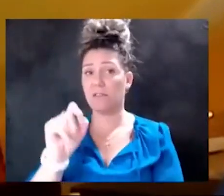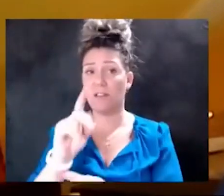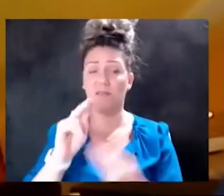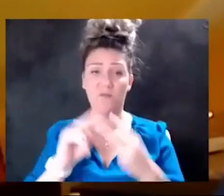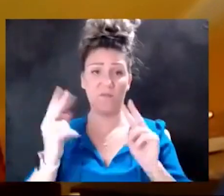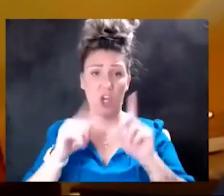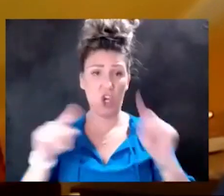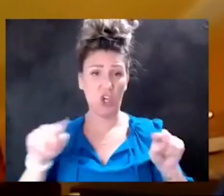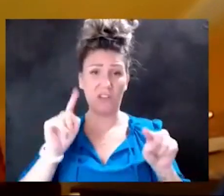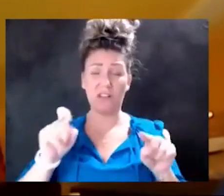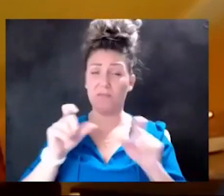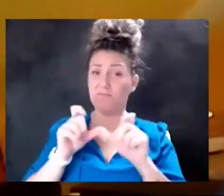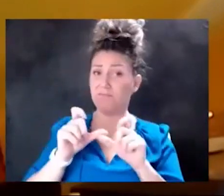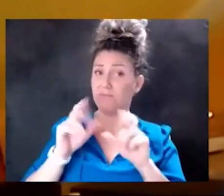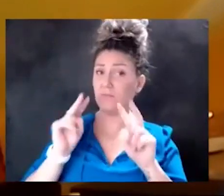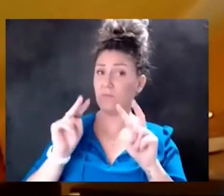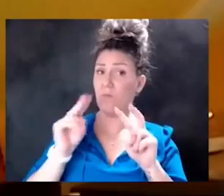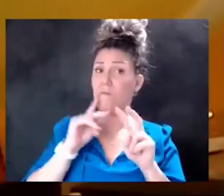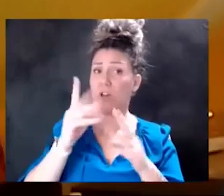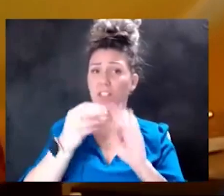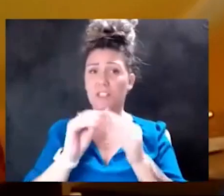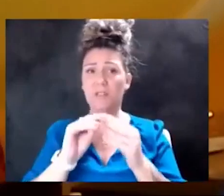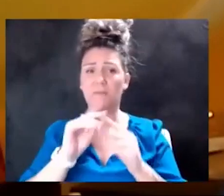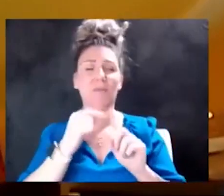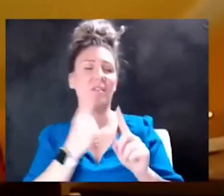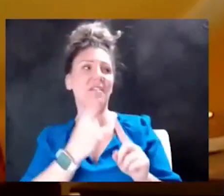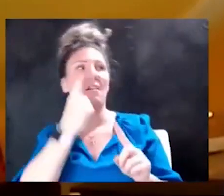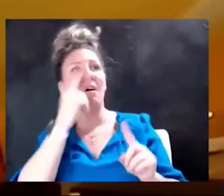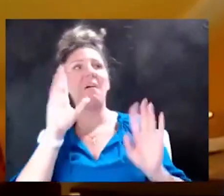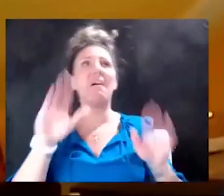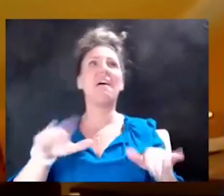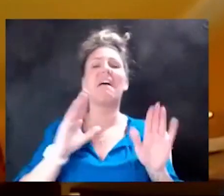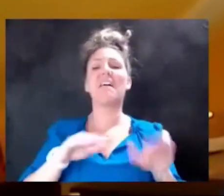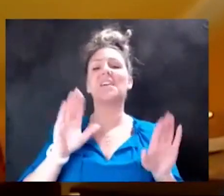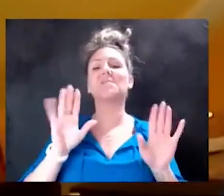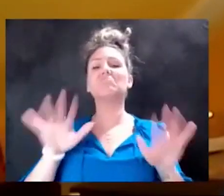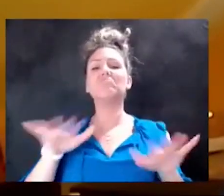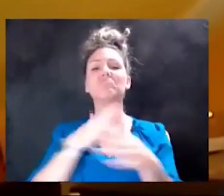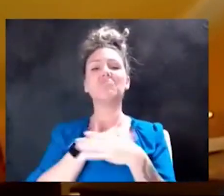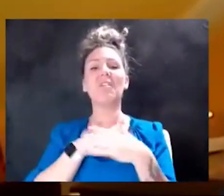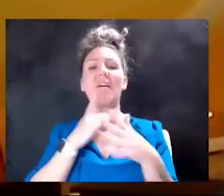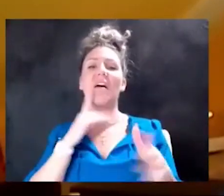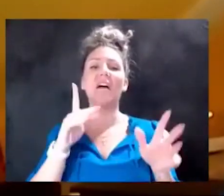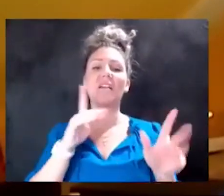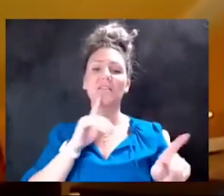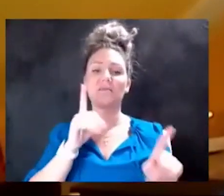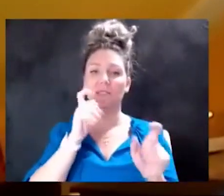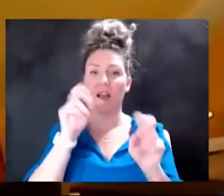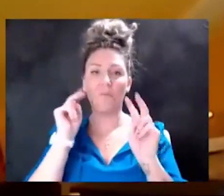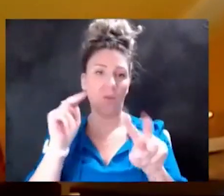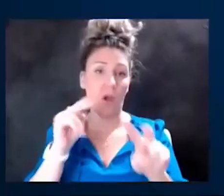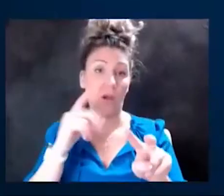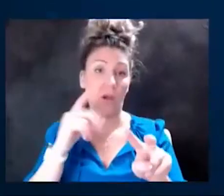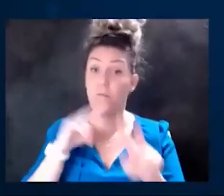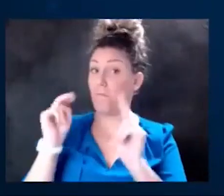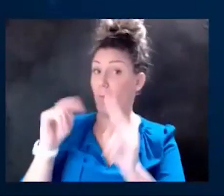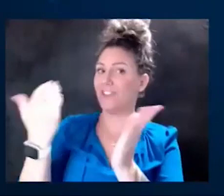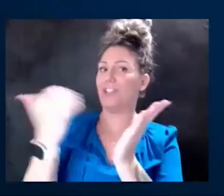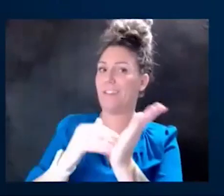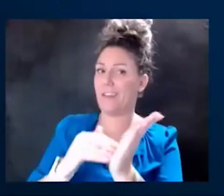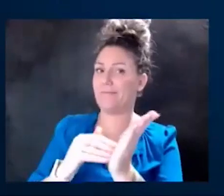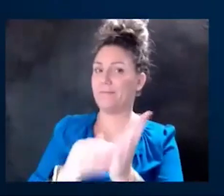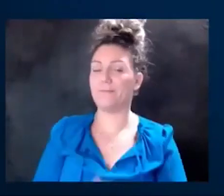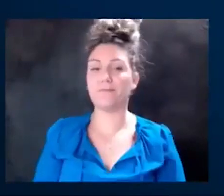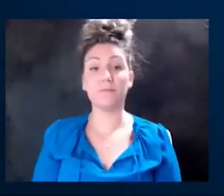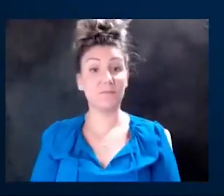watch those numbers. And just when we thought we could relax and stop monitoring the state's COVID dashboard, I'm right back on it again. Yeah, you have to be.